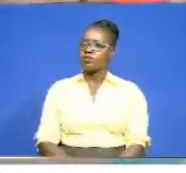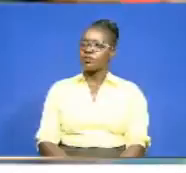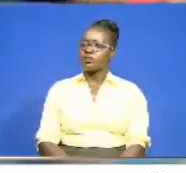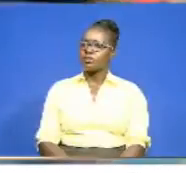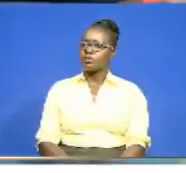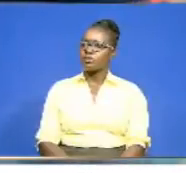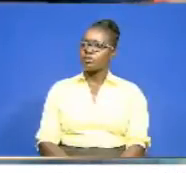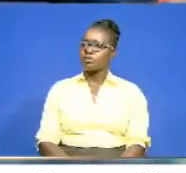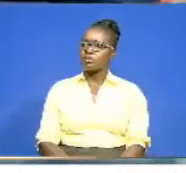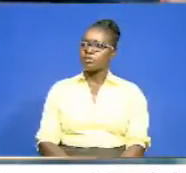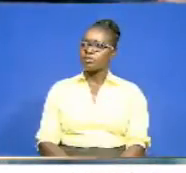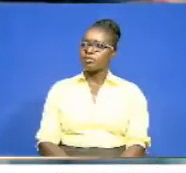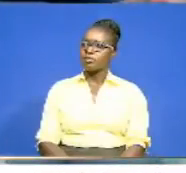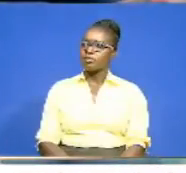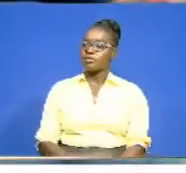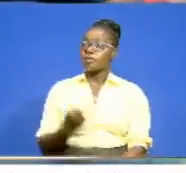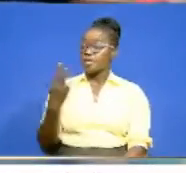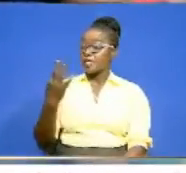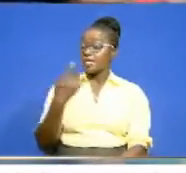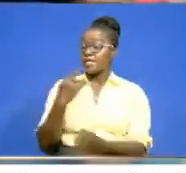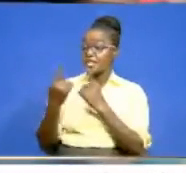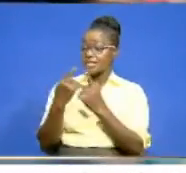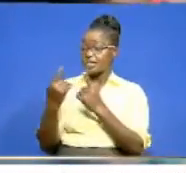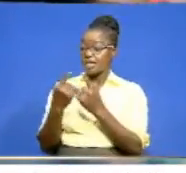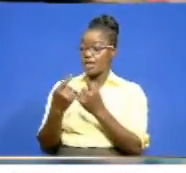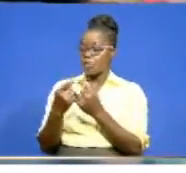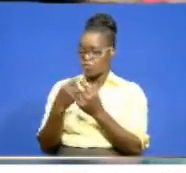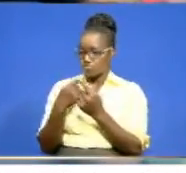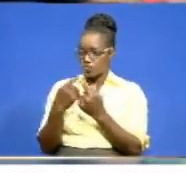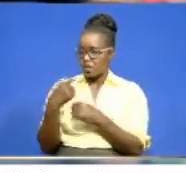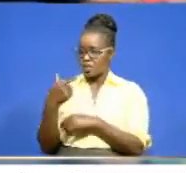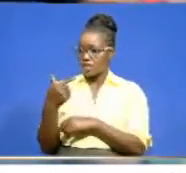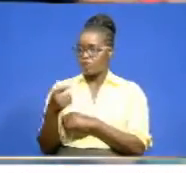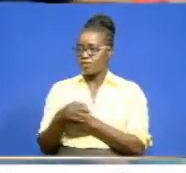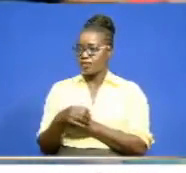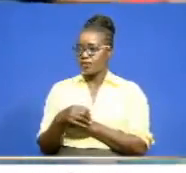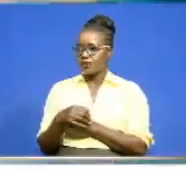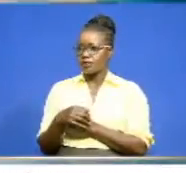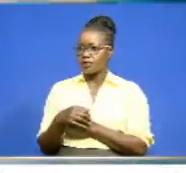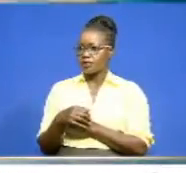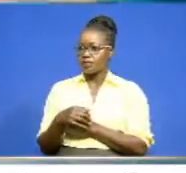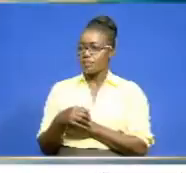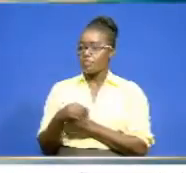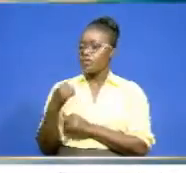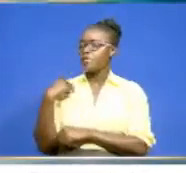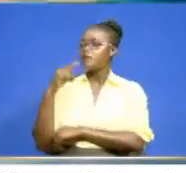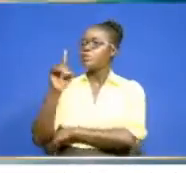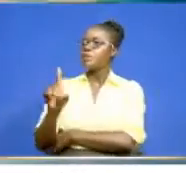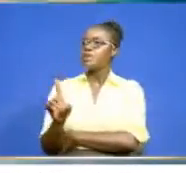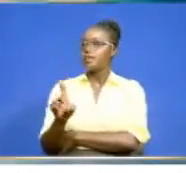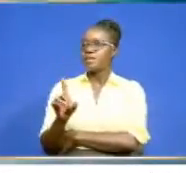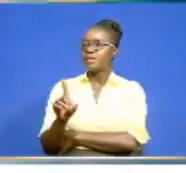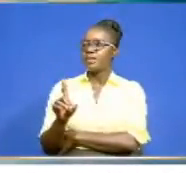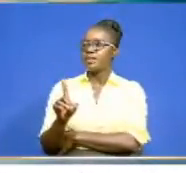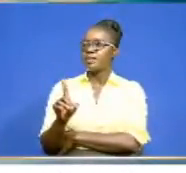I'll address three things for the local leagues. First of all,